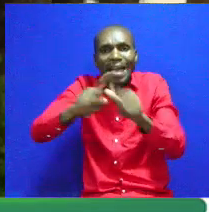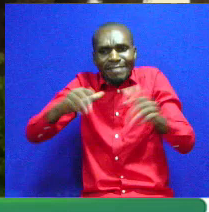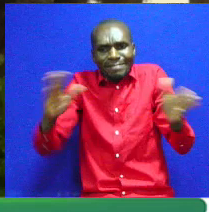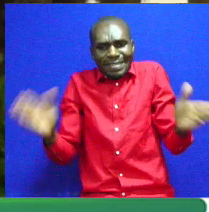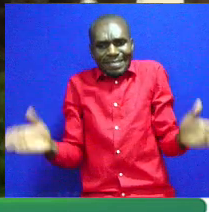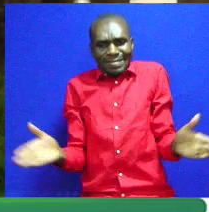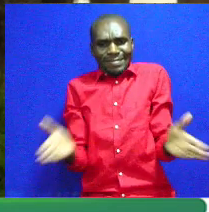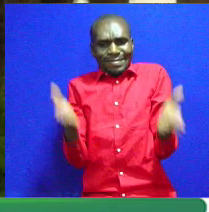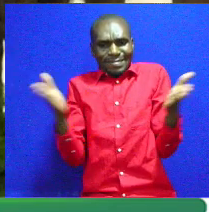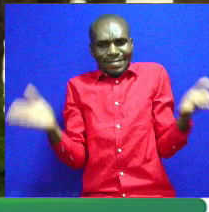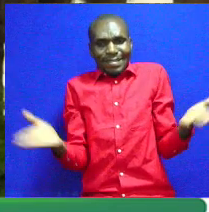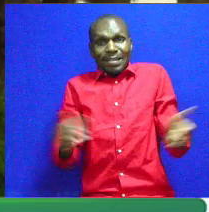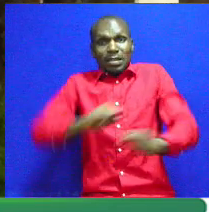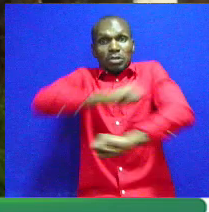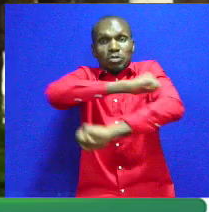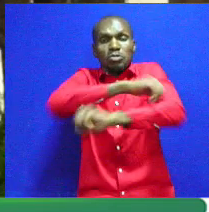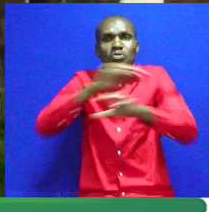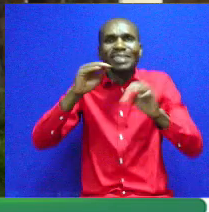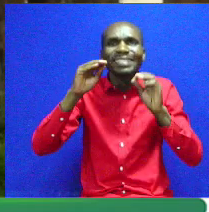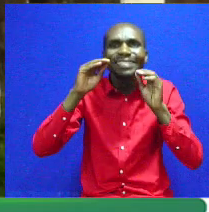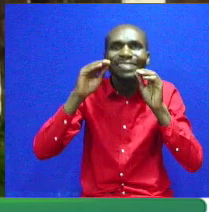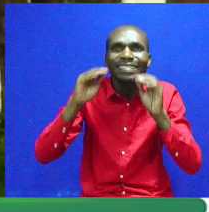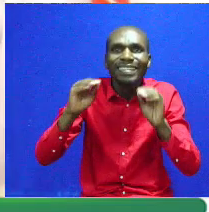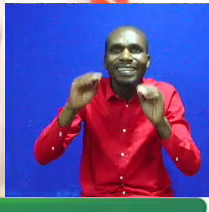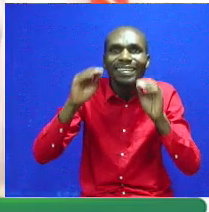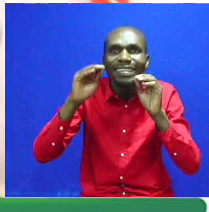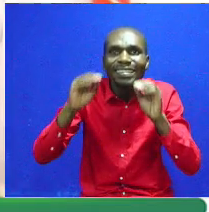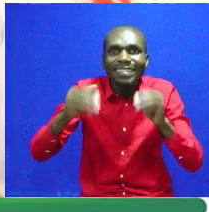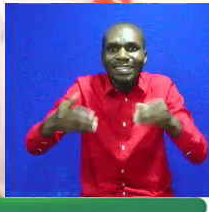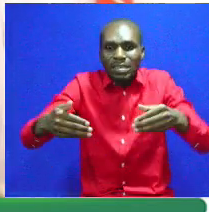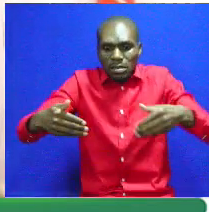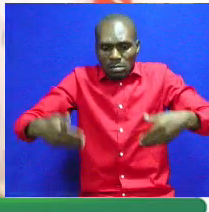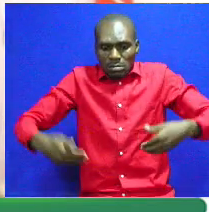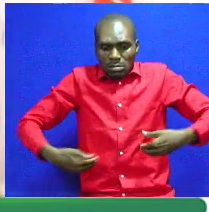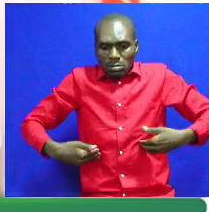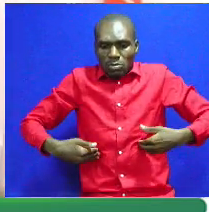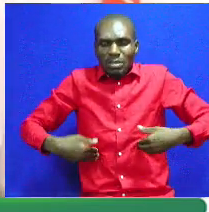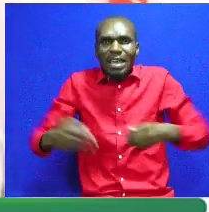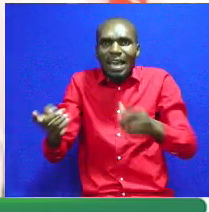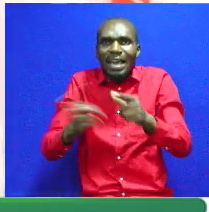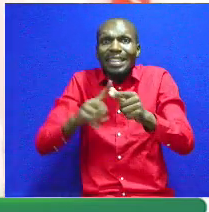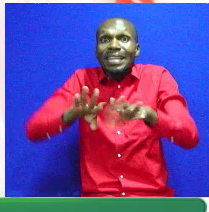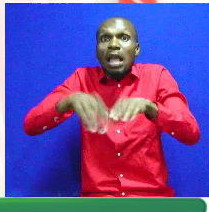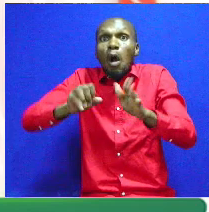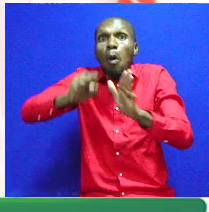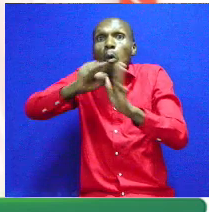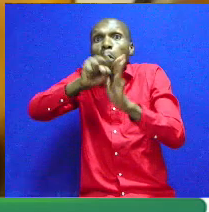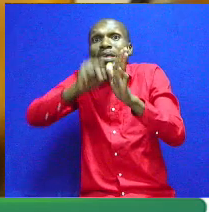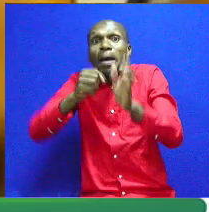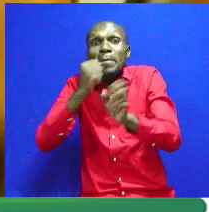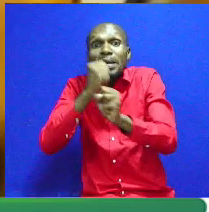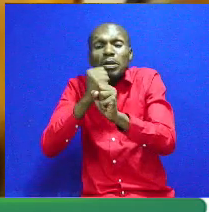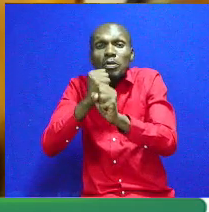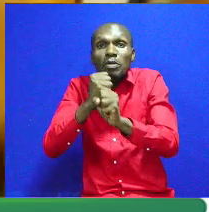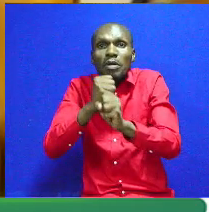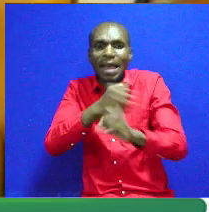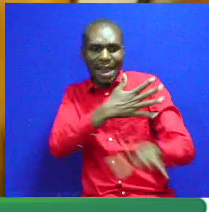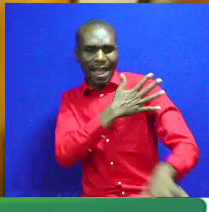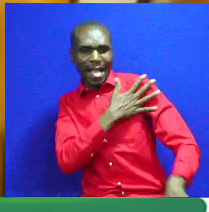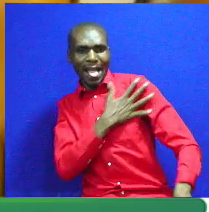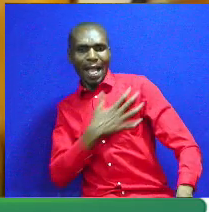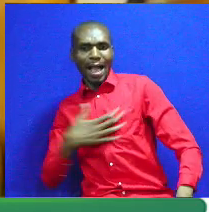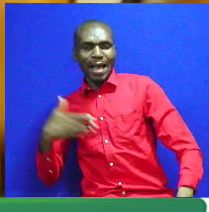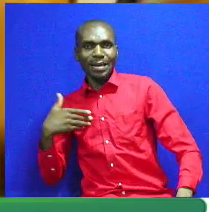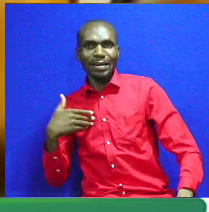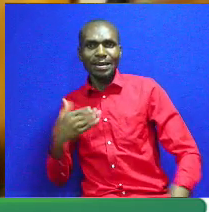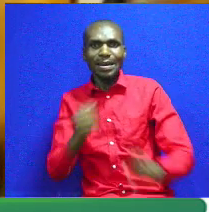chiasi chisukuru korwa amagerio kuchia sabana kibale abake yuremere mubara chigokora and they've